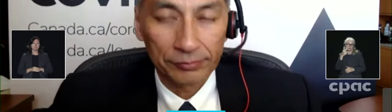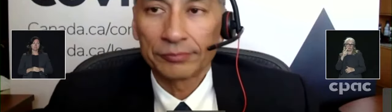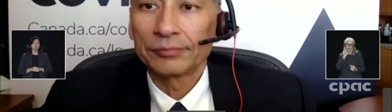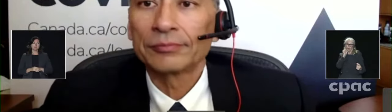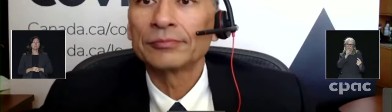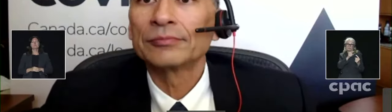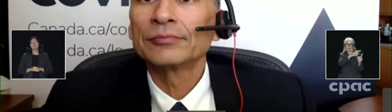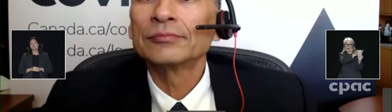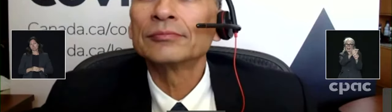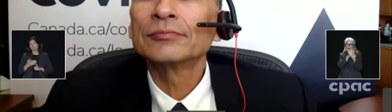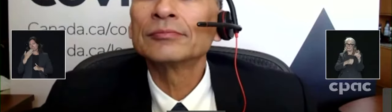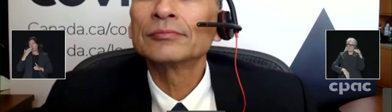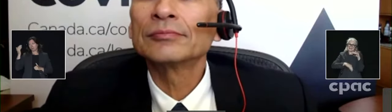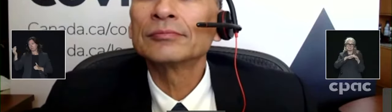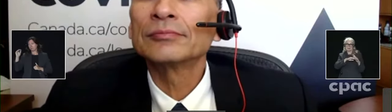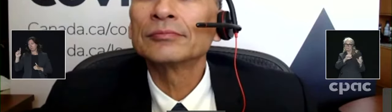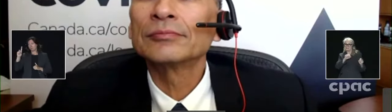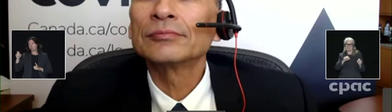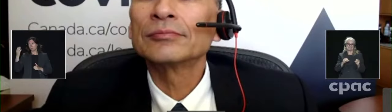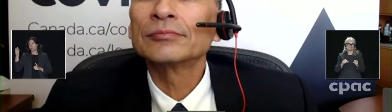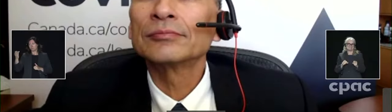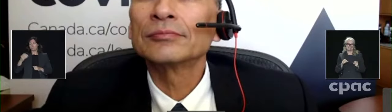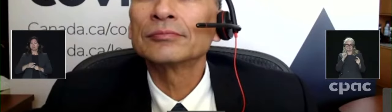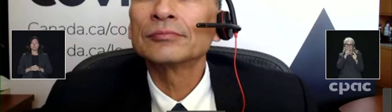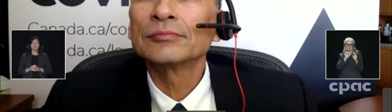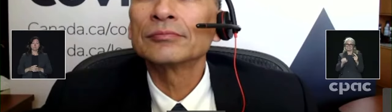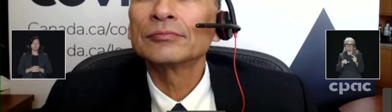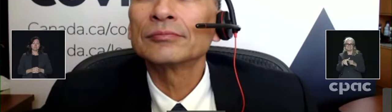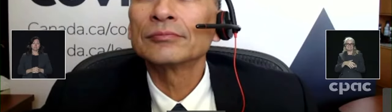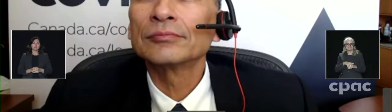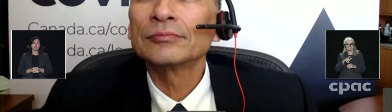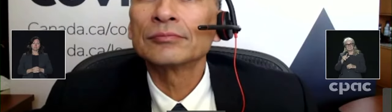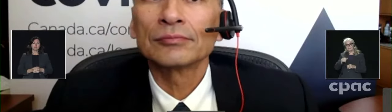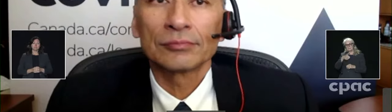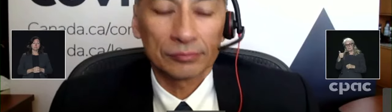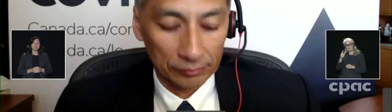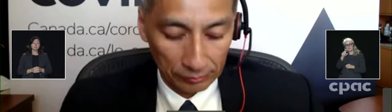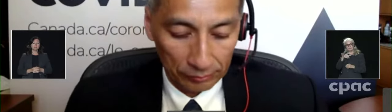Thank you very much. We'll go to the next question. Opérateur, prochaine question, s'il vous plaît.